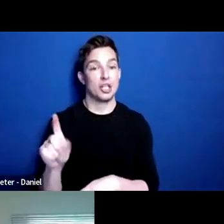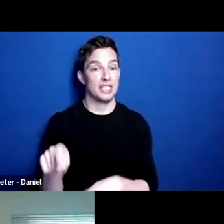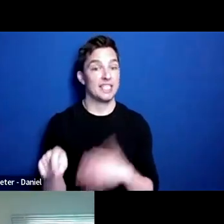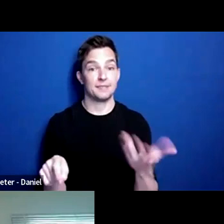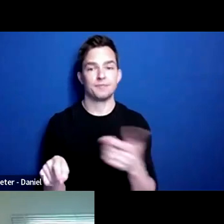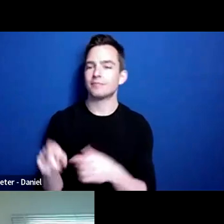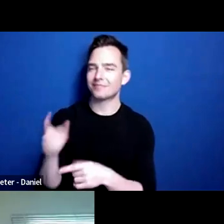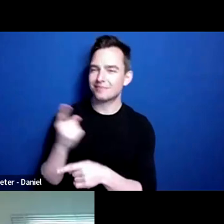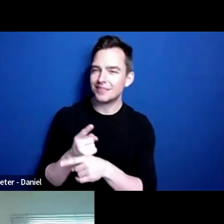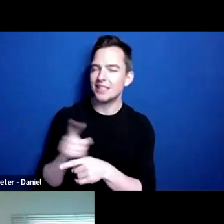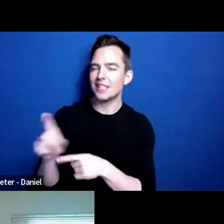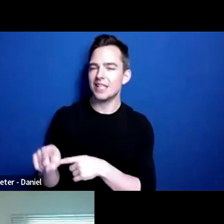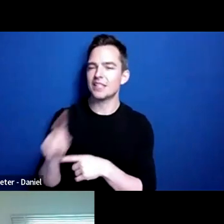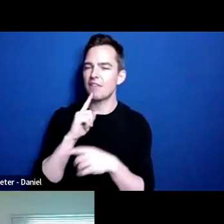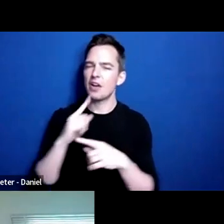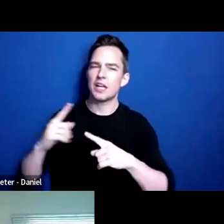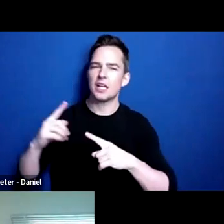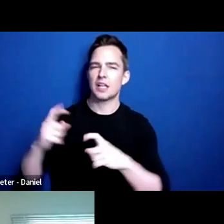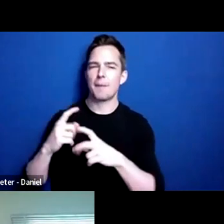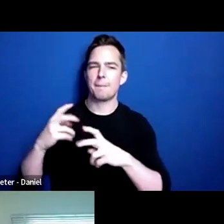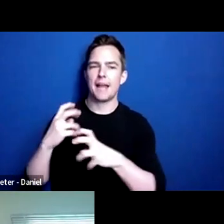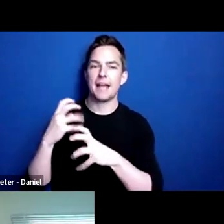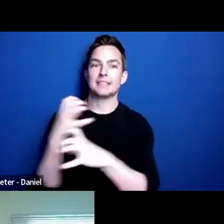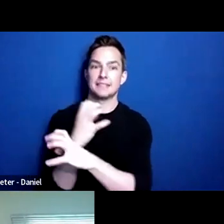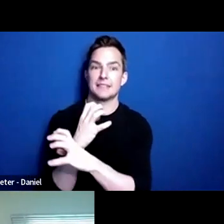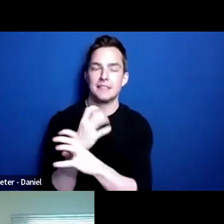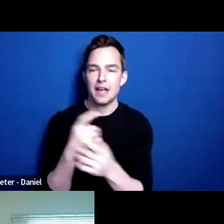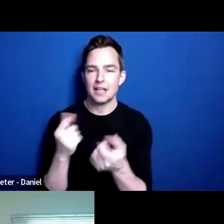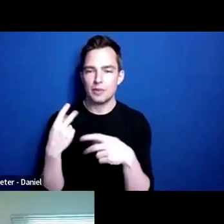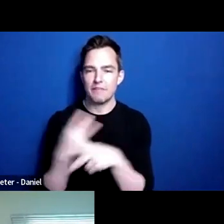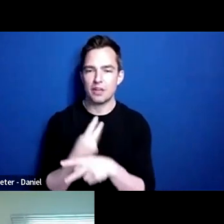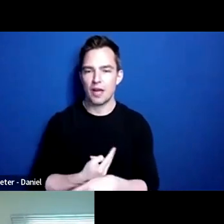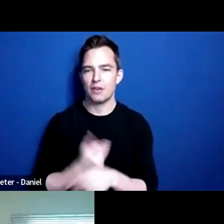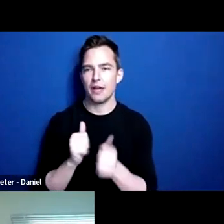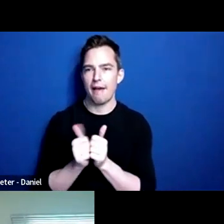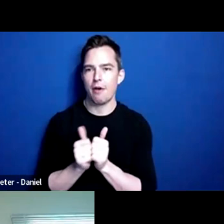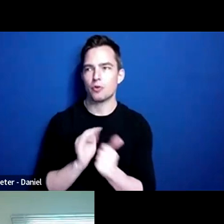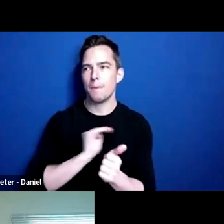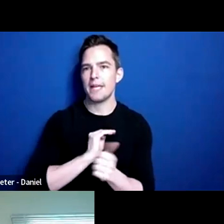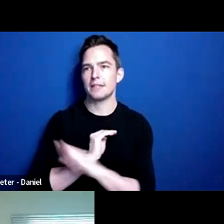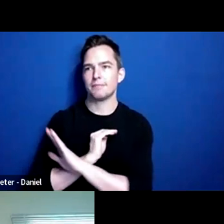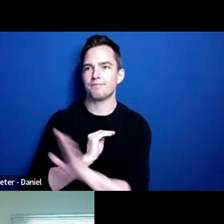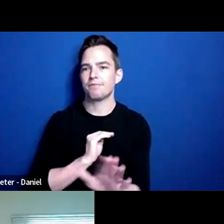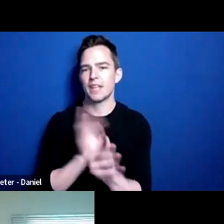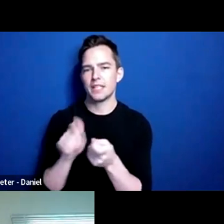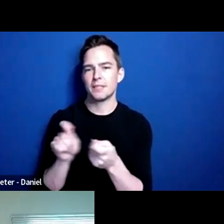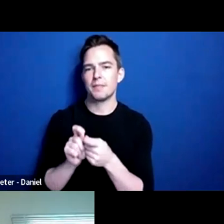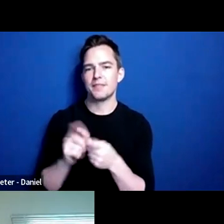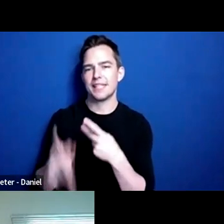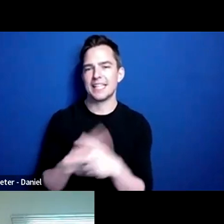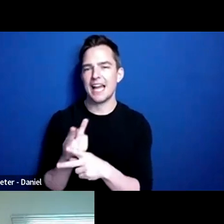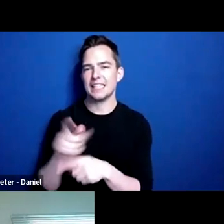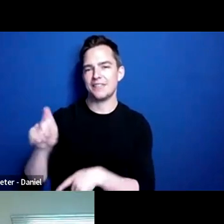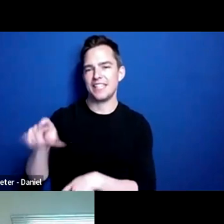The needs continue to be so complex, right? As we all continue to figure out how to meet those specific types of